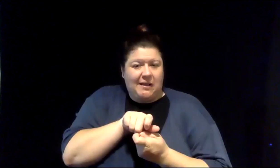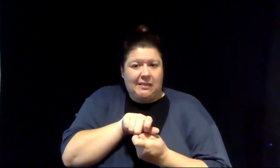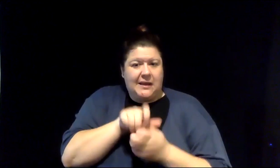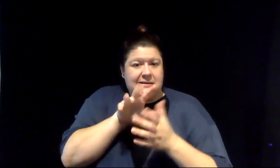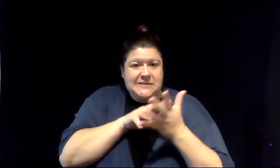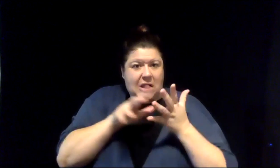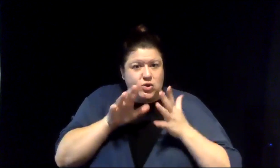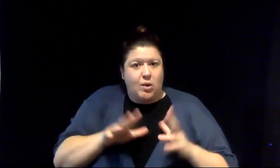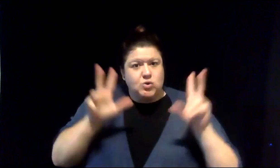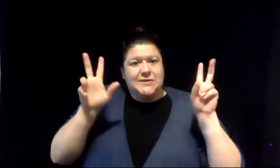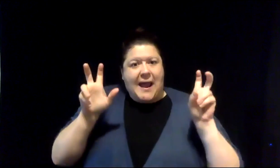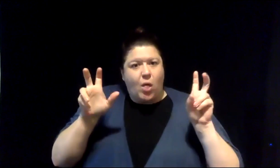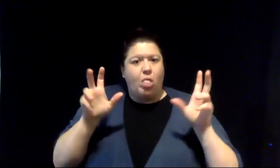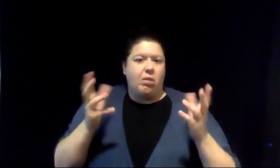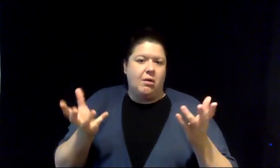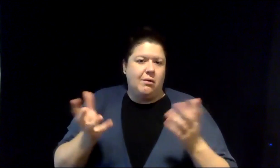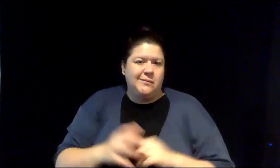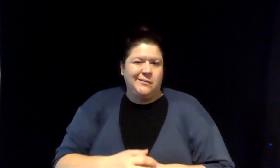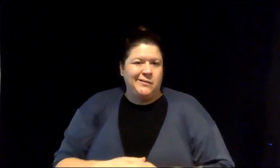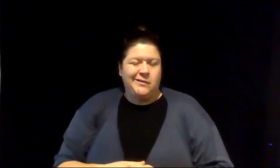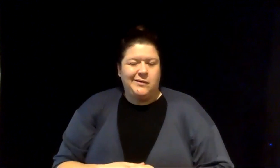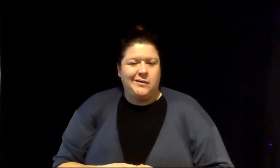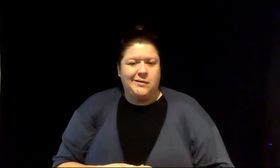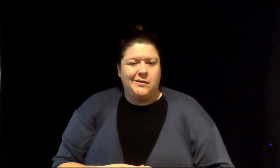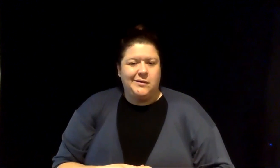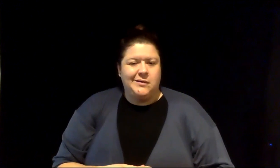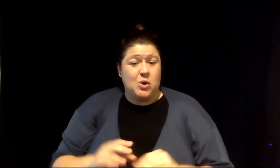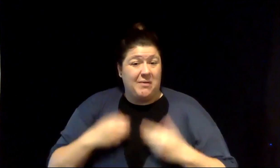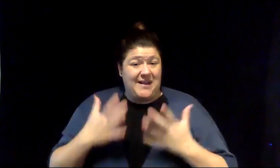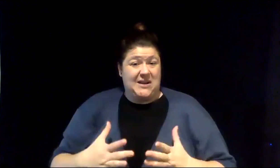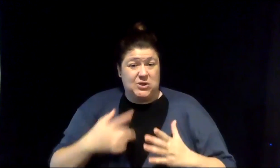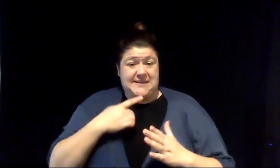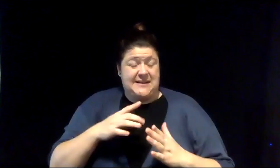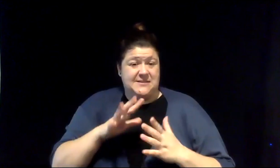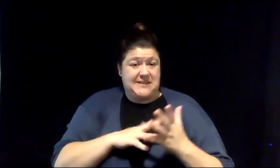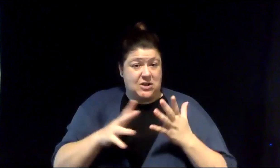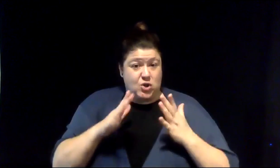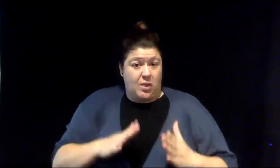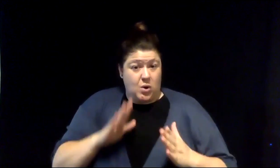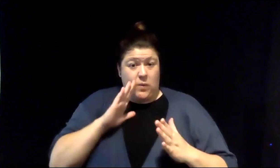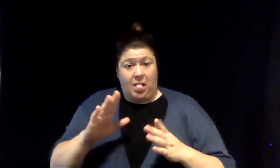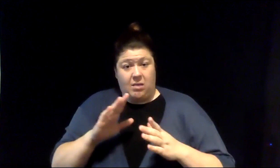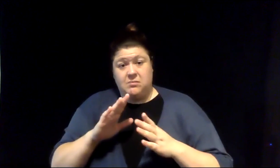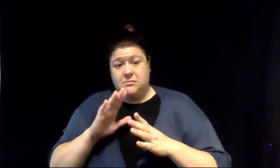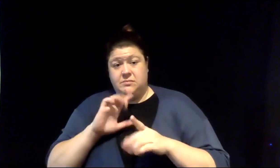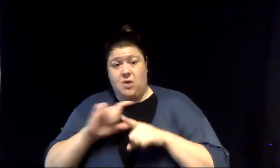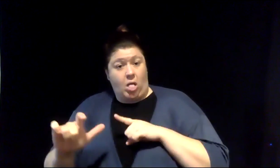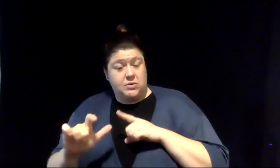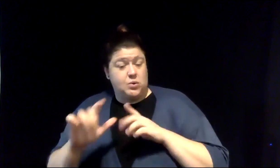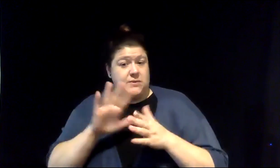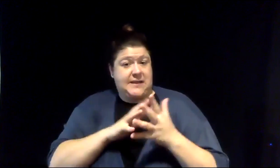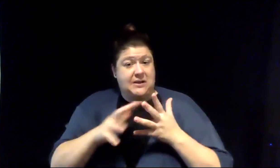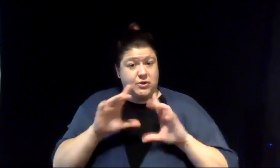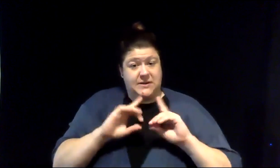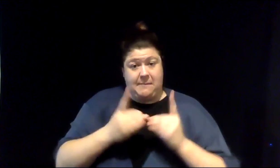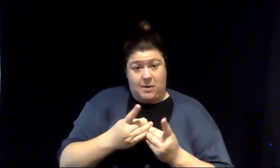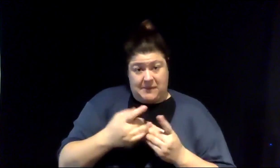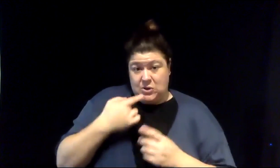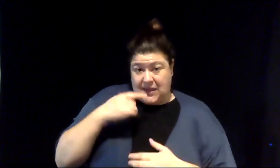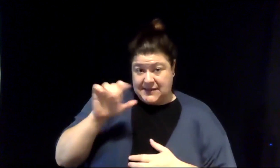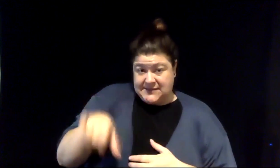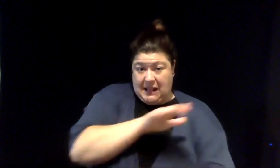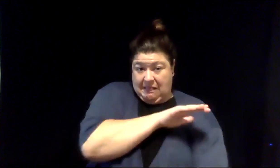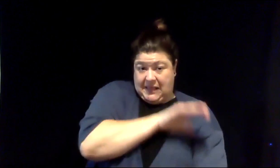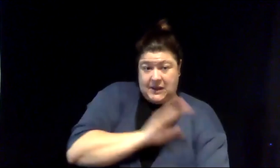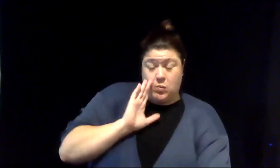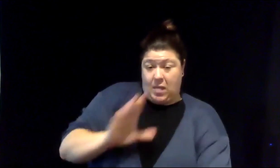calling. Okay, so even if the provider says the scheduler will call you or the scheduling department will call you, I can just say the clinic will call